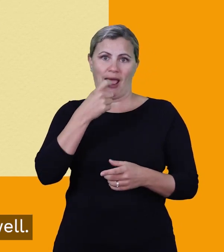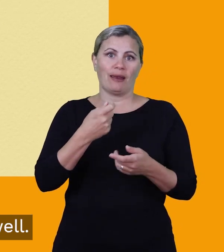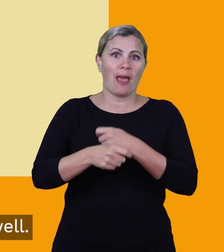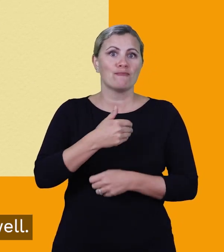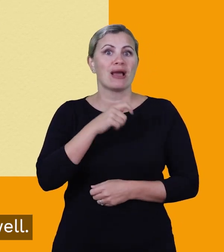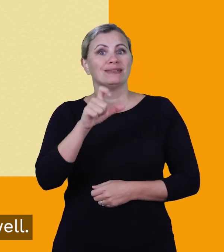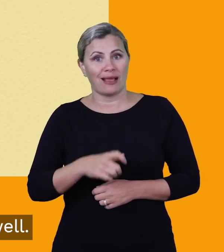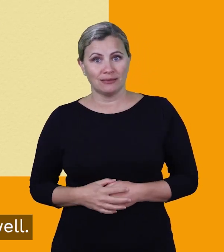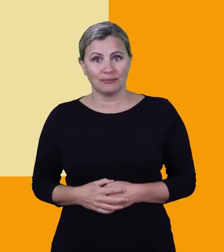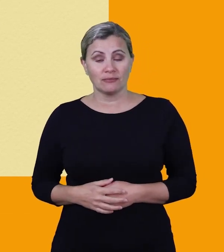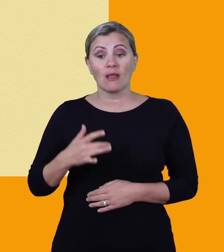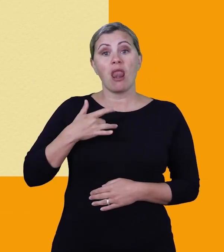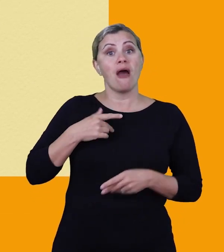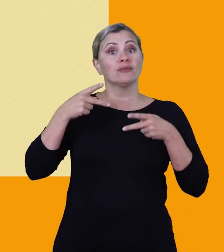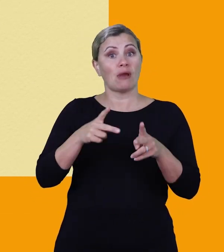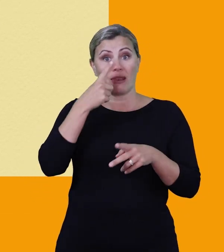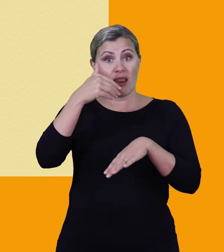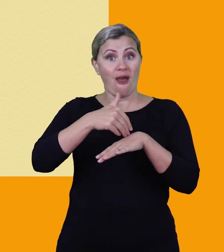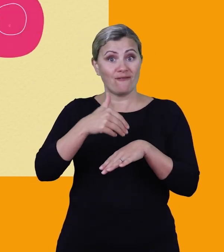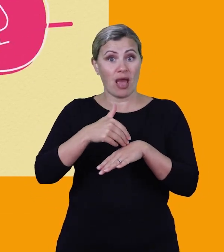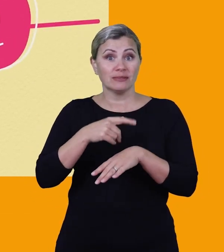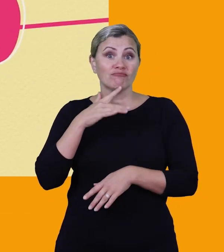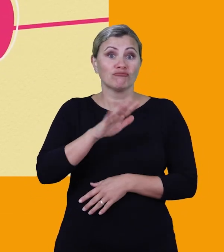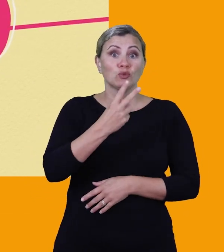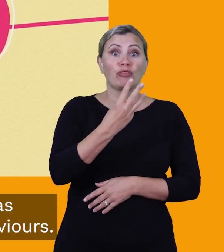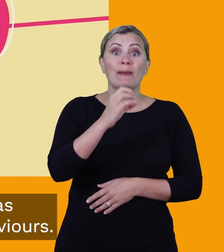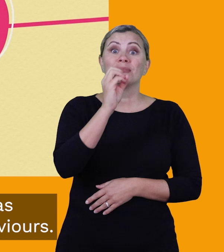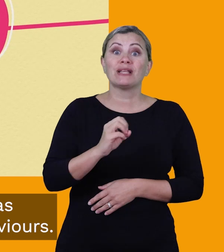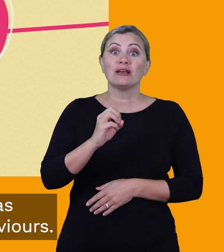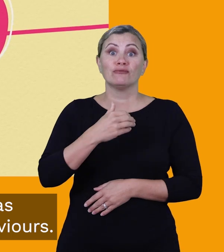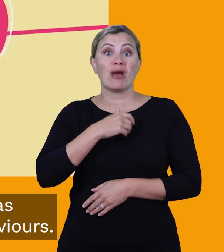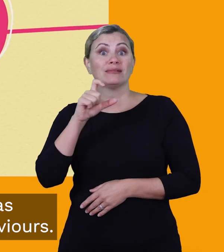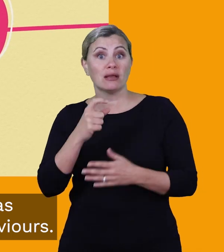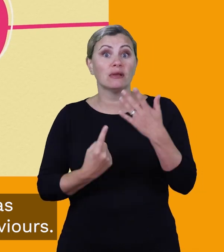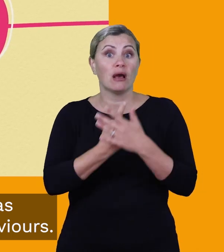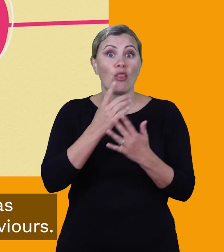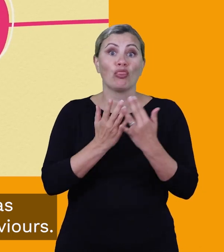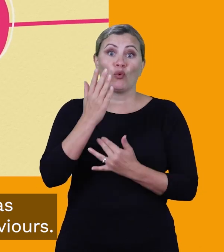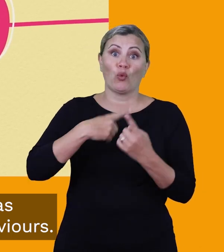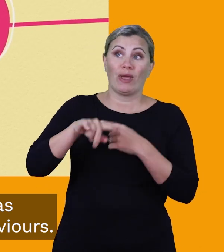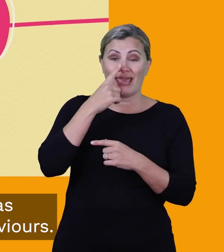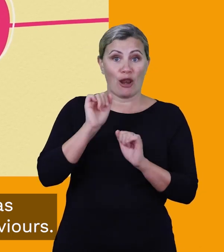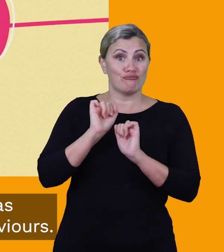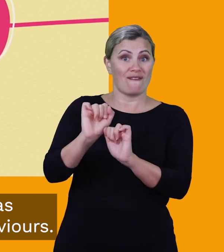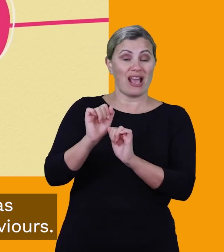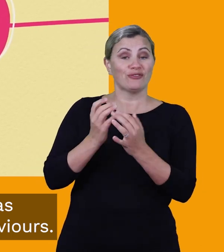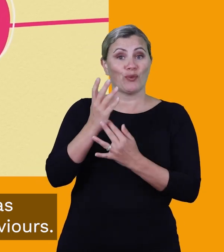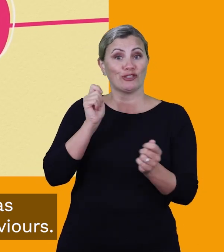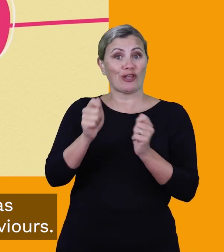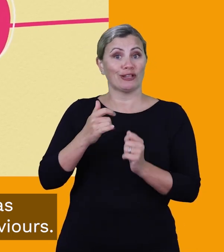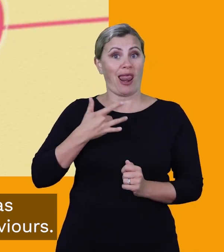can play a part as well. It's estimated at least 23% of breast cancer cases could be prevented, as they're related to